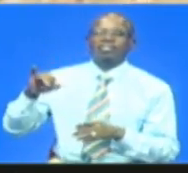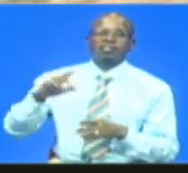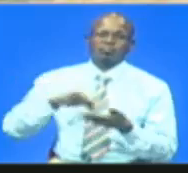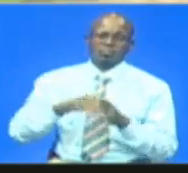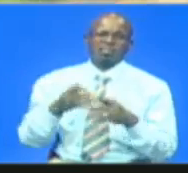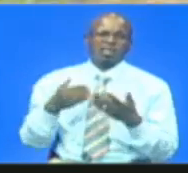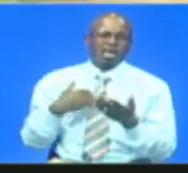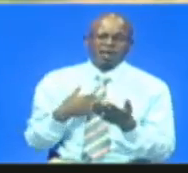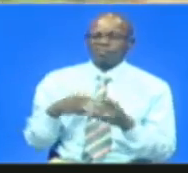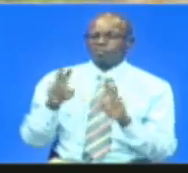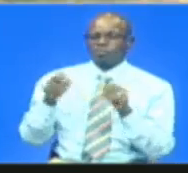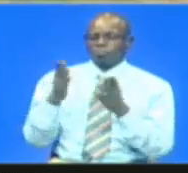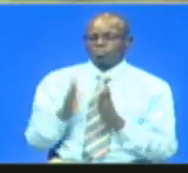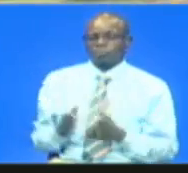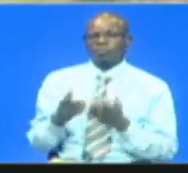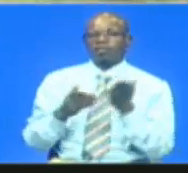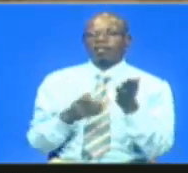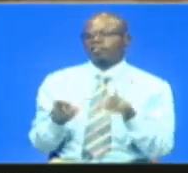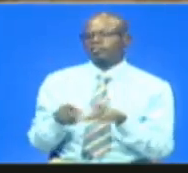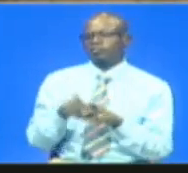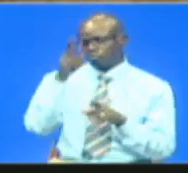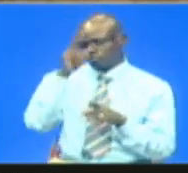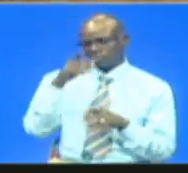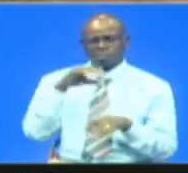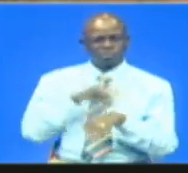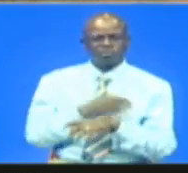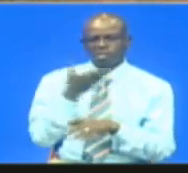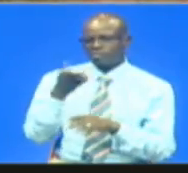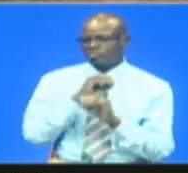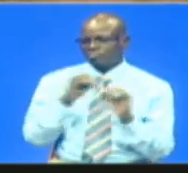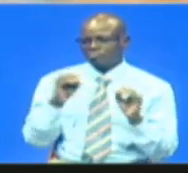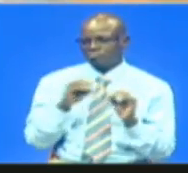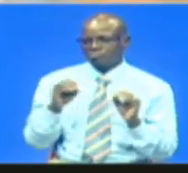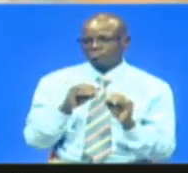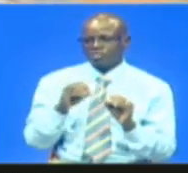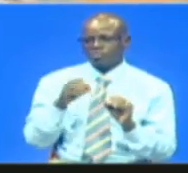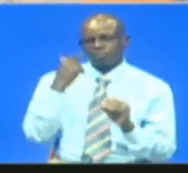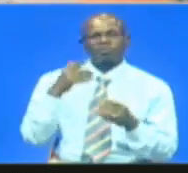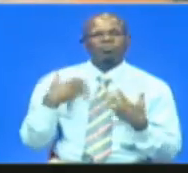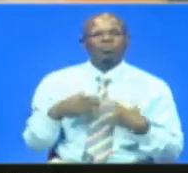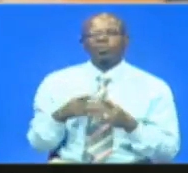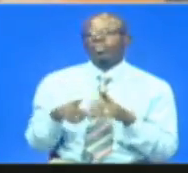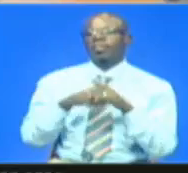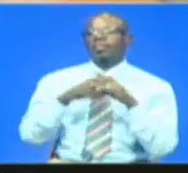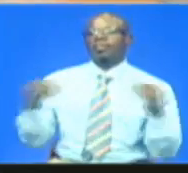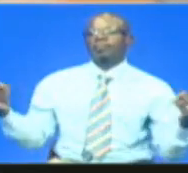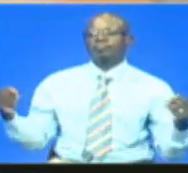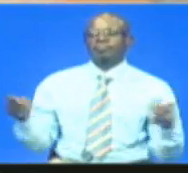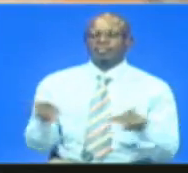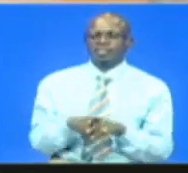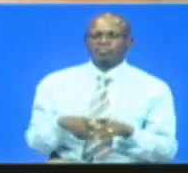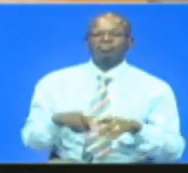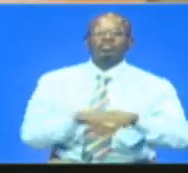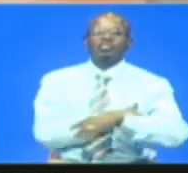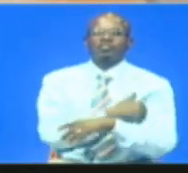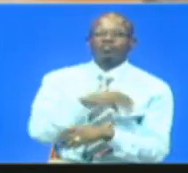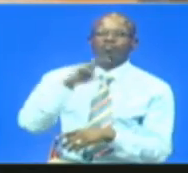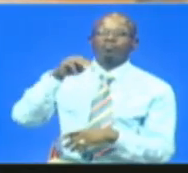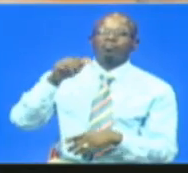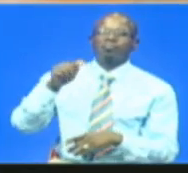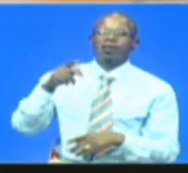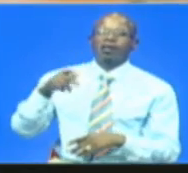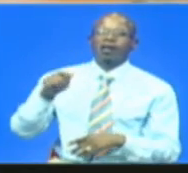police found no answers to whatever questions they may have wanted to ask. Chief Makao was attacked by a mob